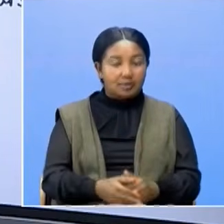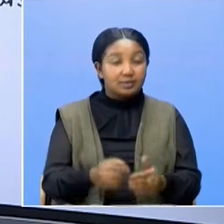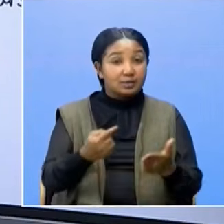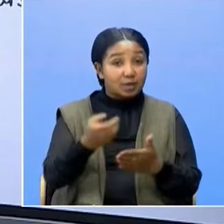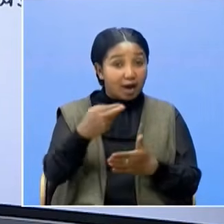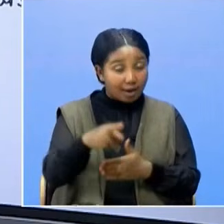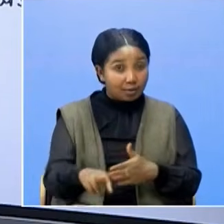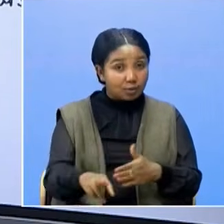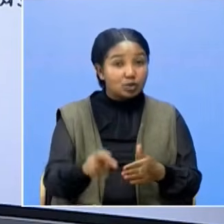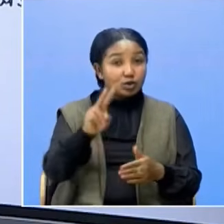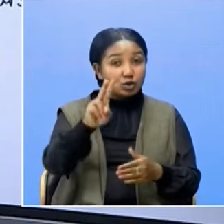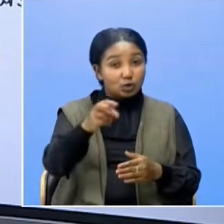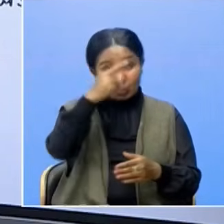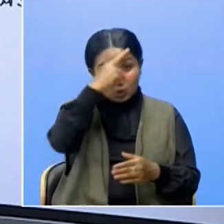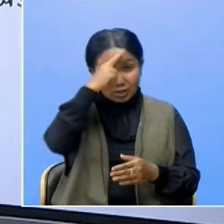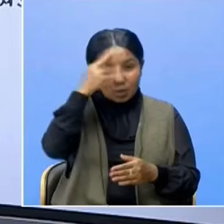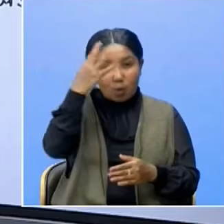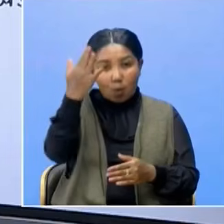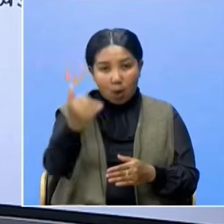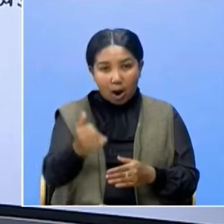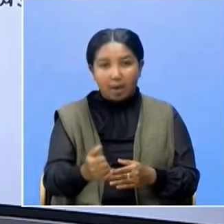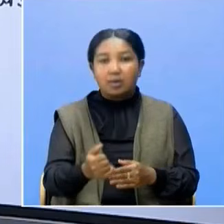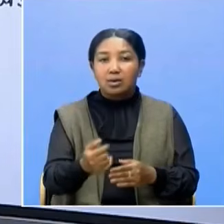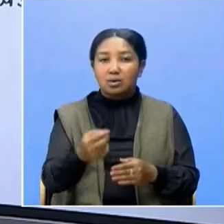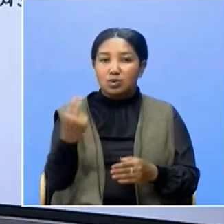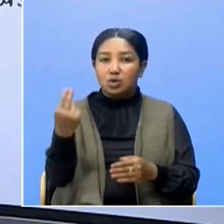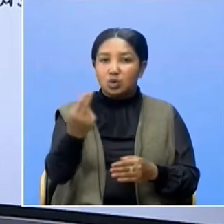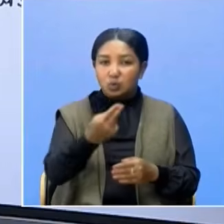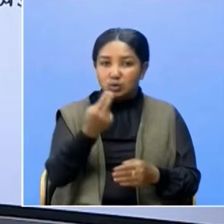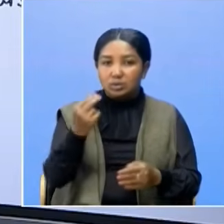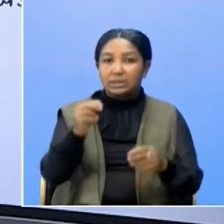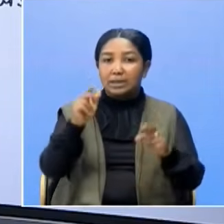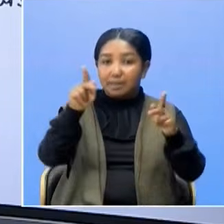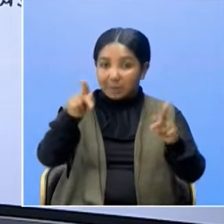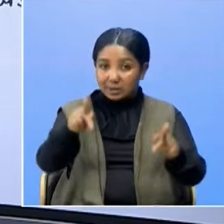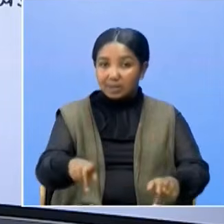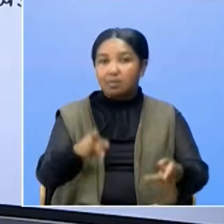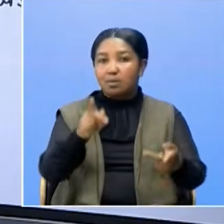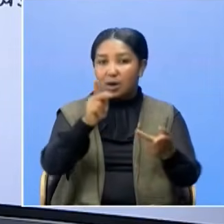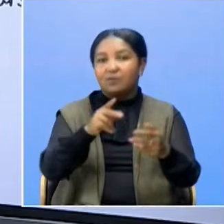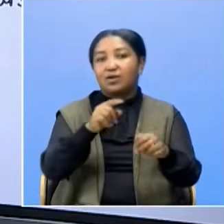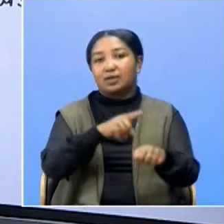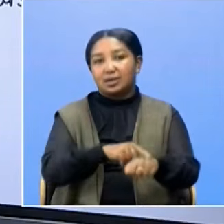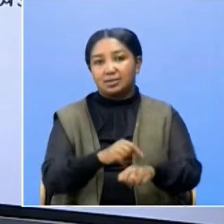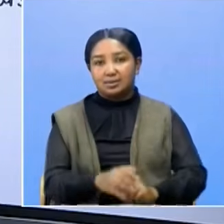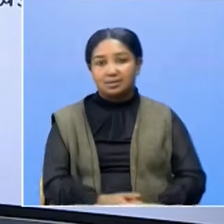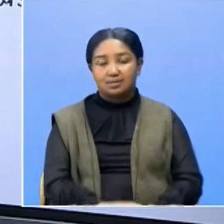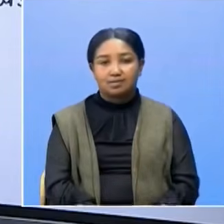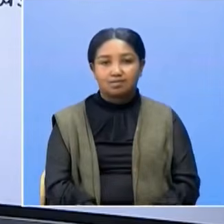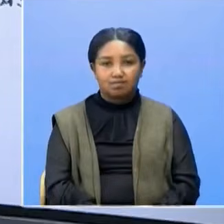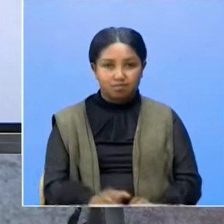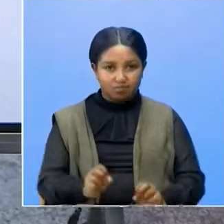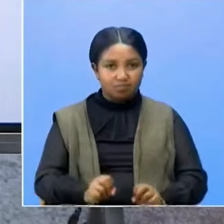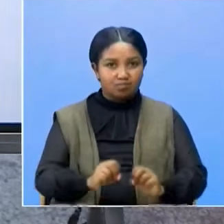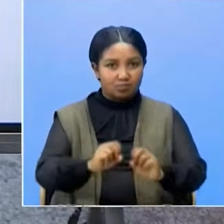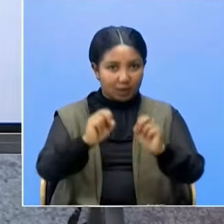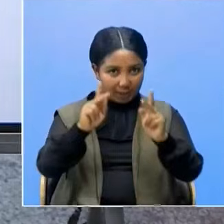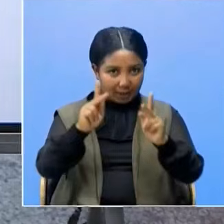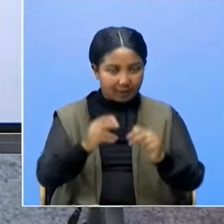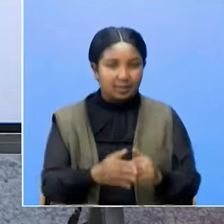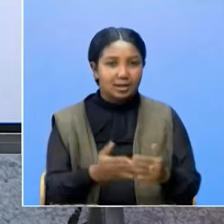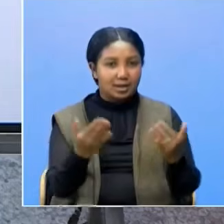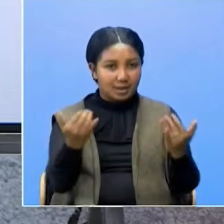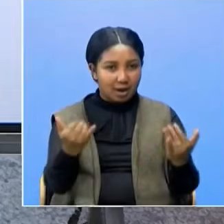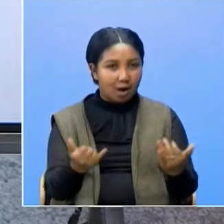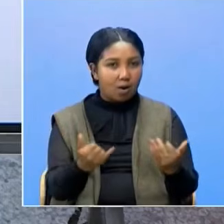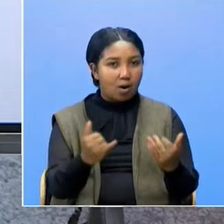are the two reasons why we prefer to choose the present perfect. Okay? Now,